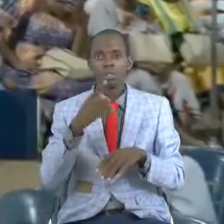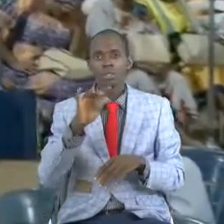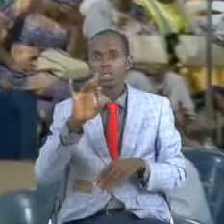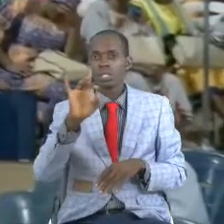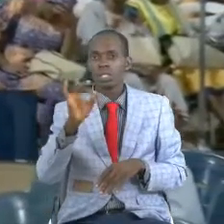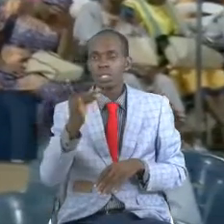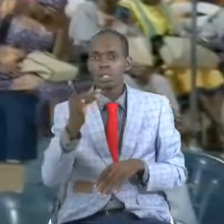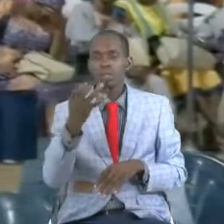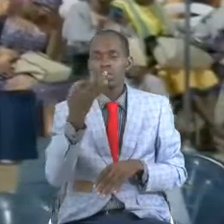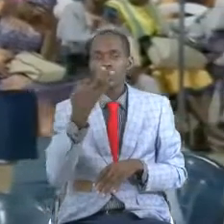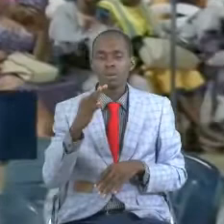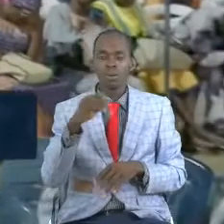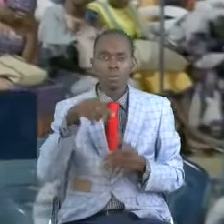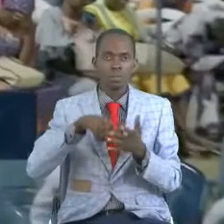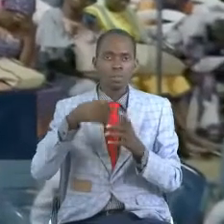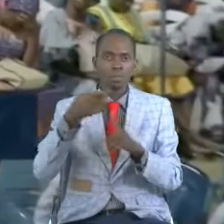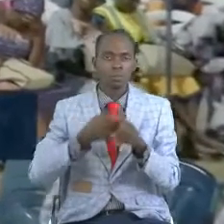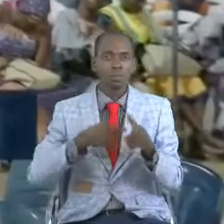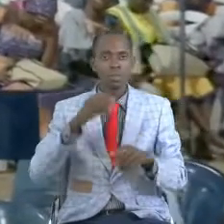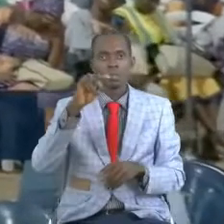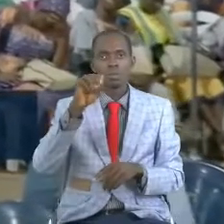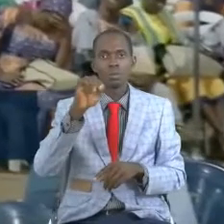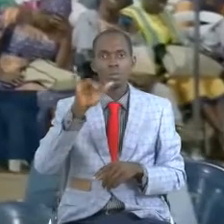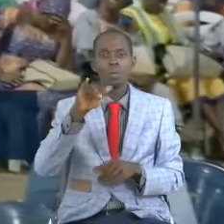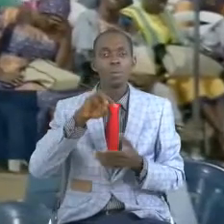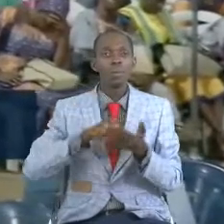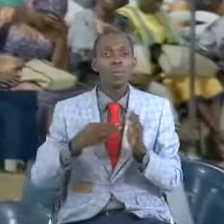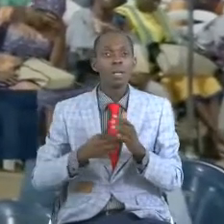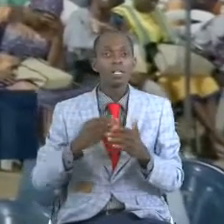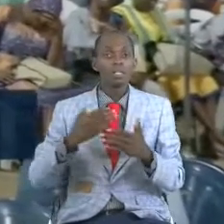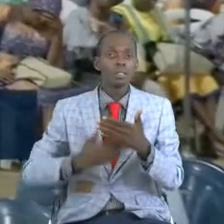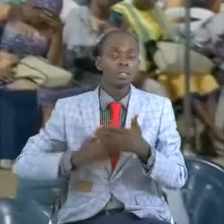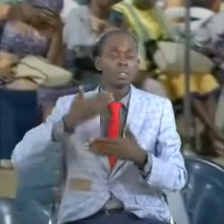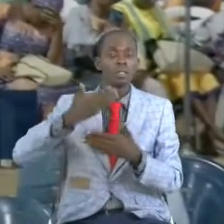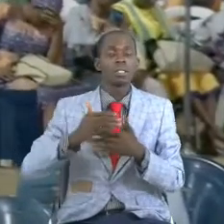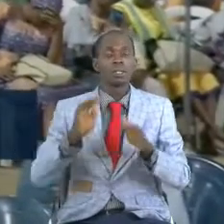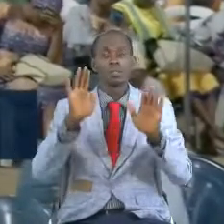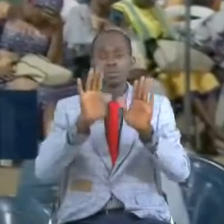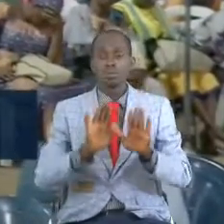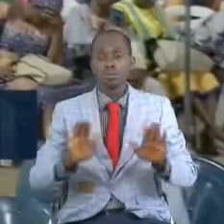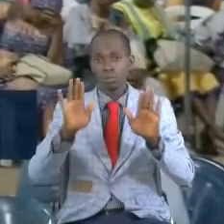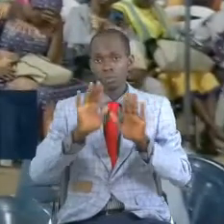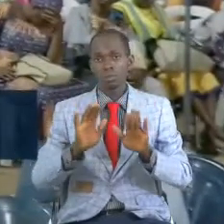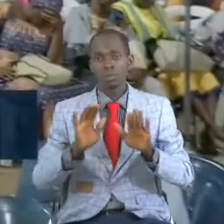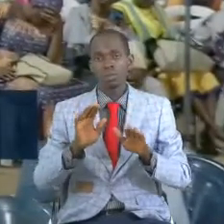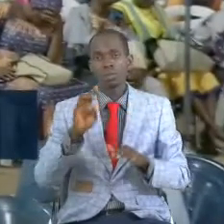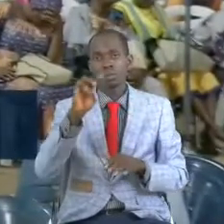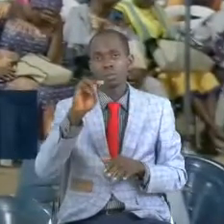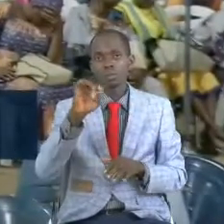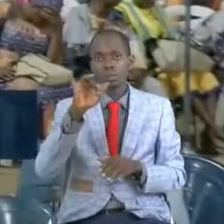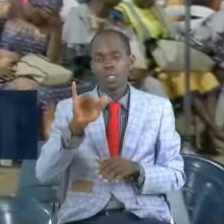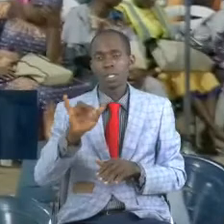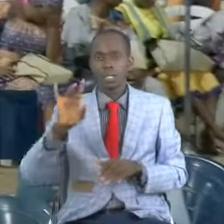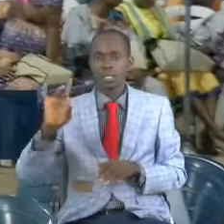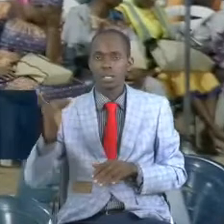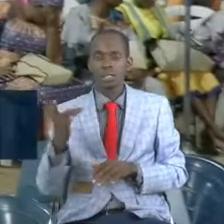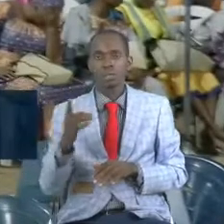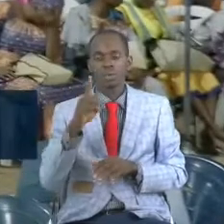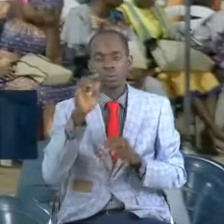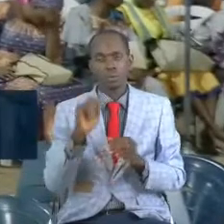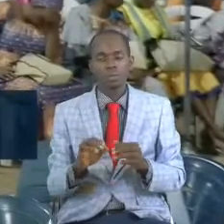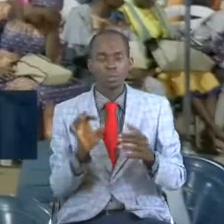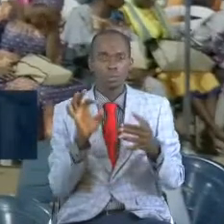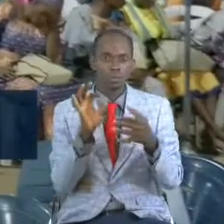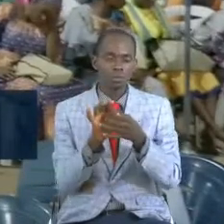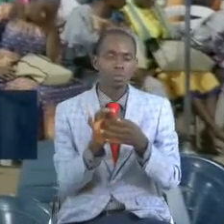This May 20, that's next Sunday, May 2022, May 8th. So you can join